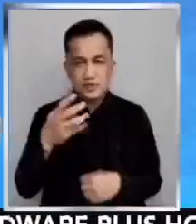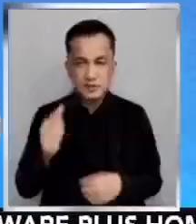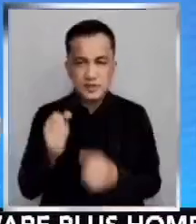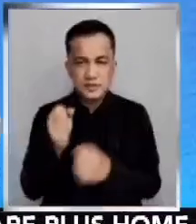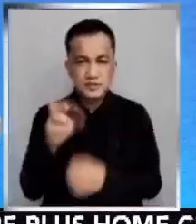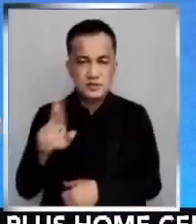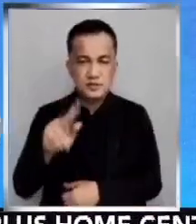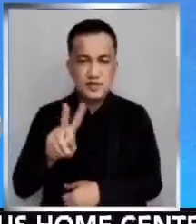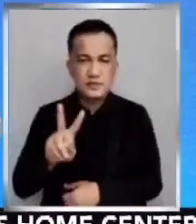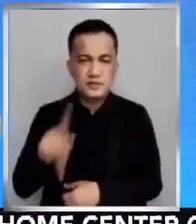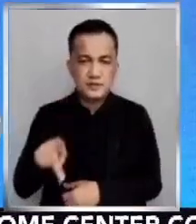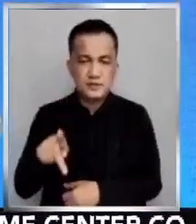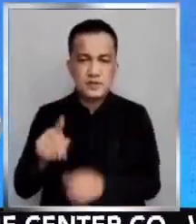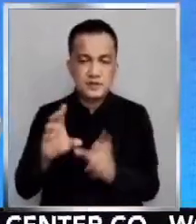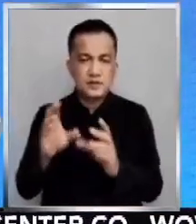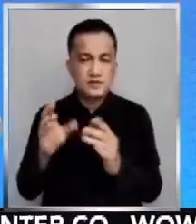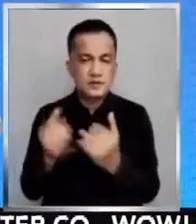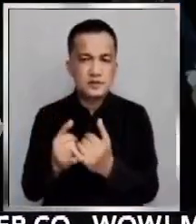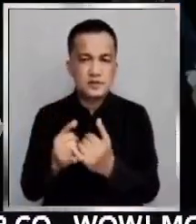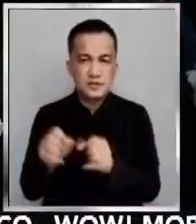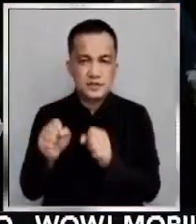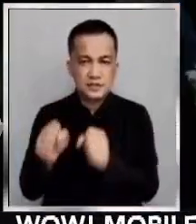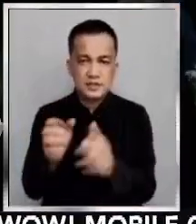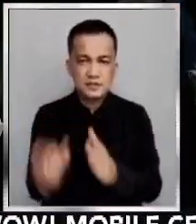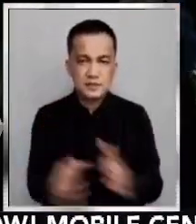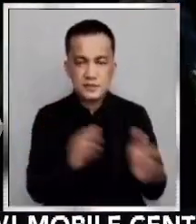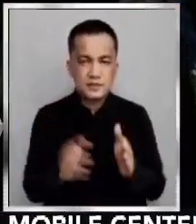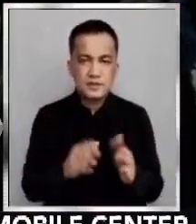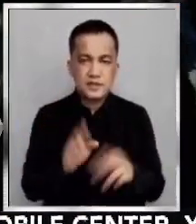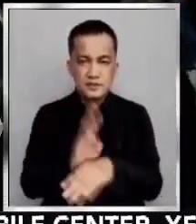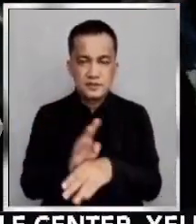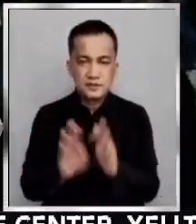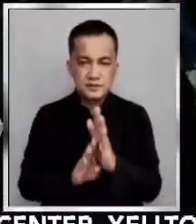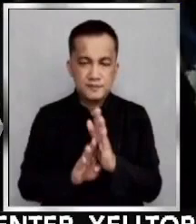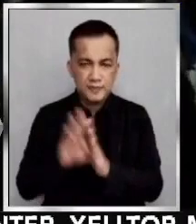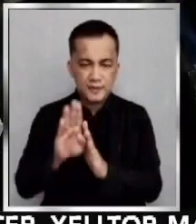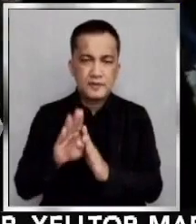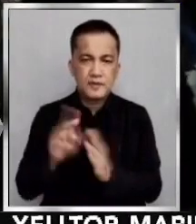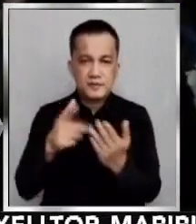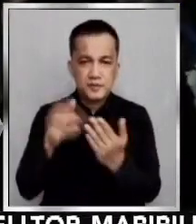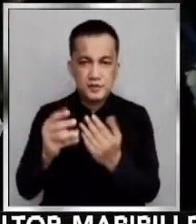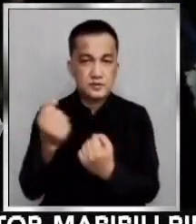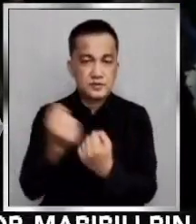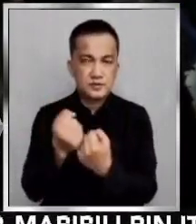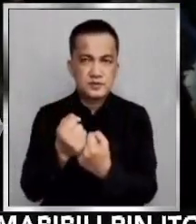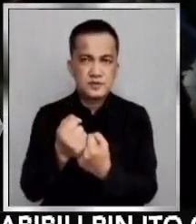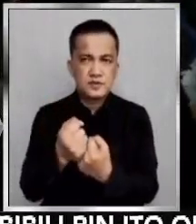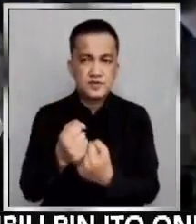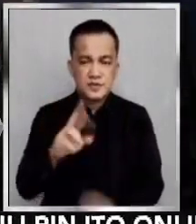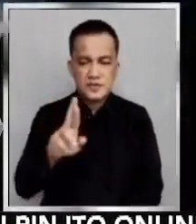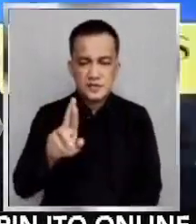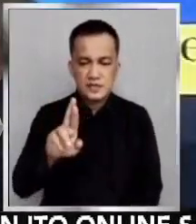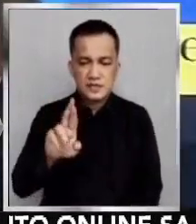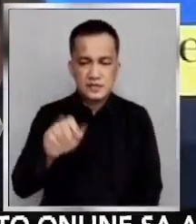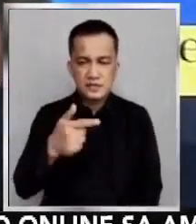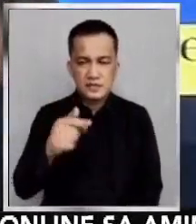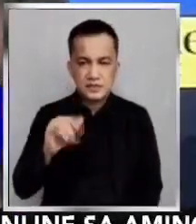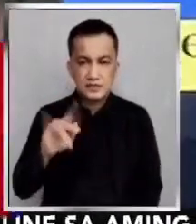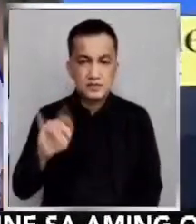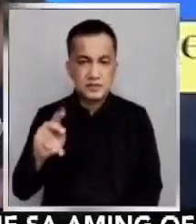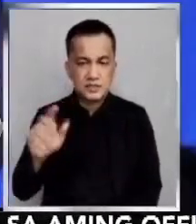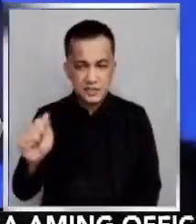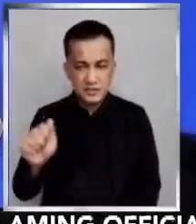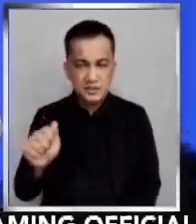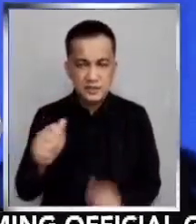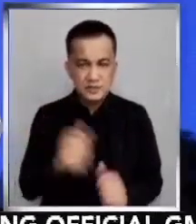for Corporate Strategic Planning, Business Development and Program Support, Reggie Bautista. Pinarangalan naman bilang